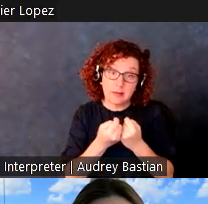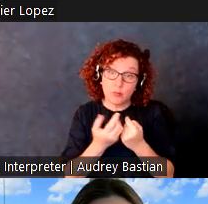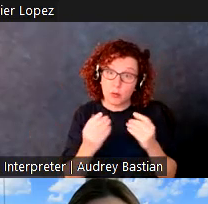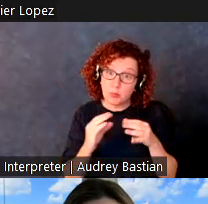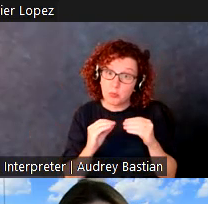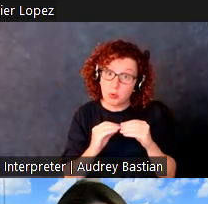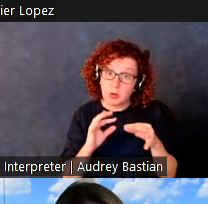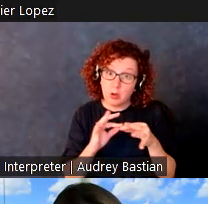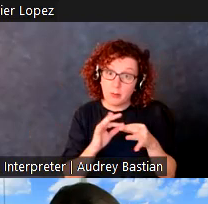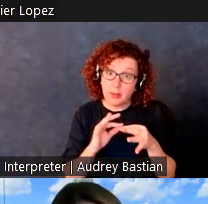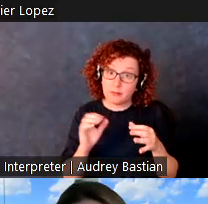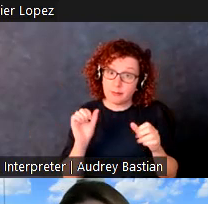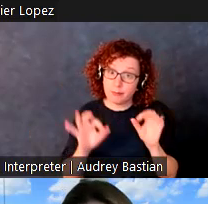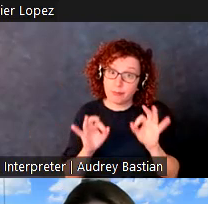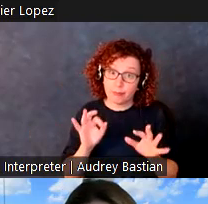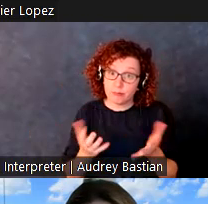that.